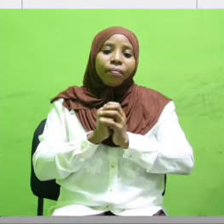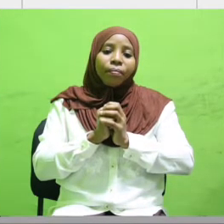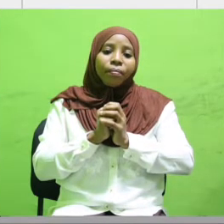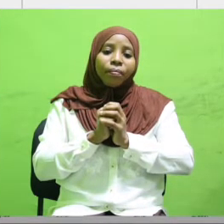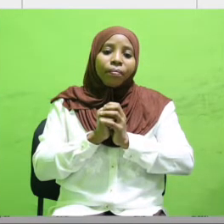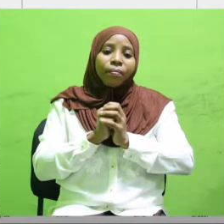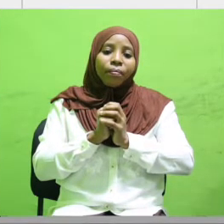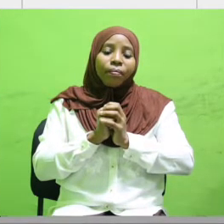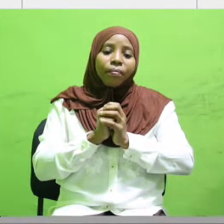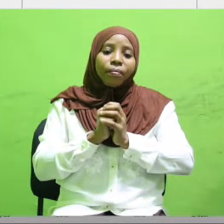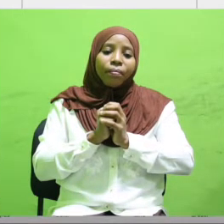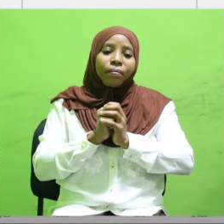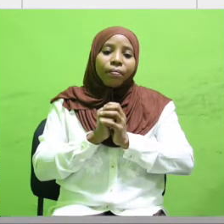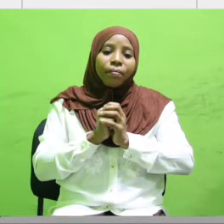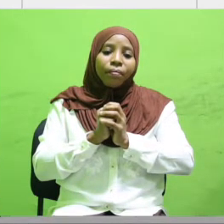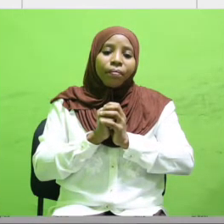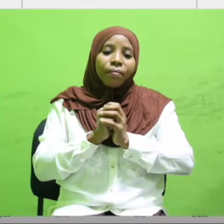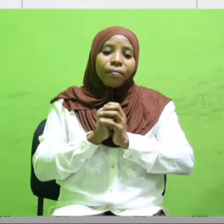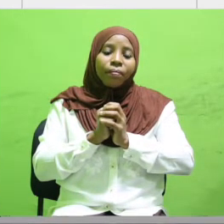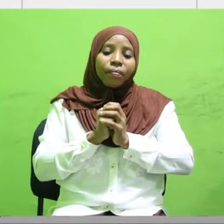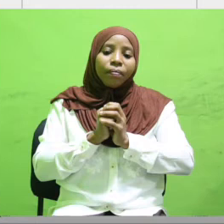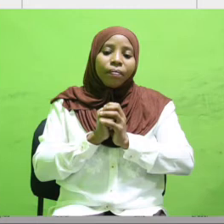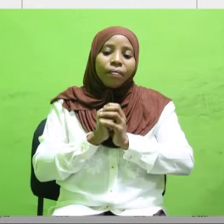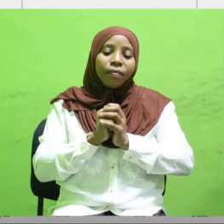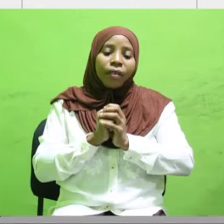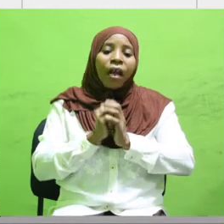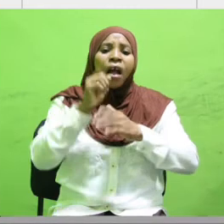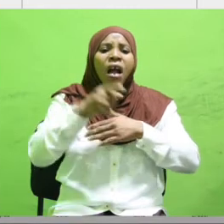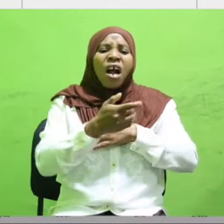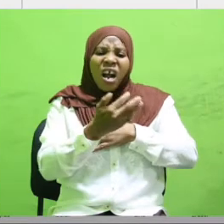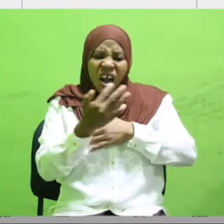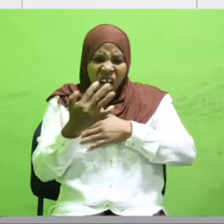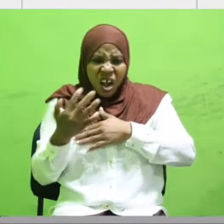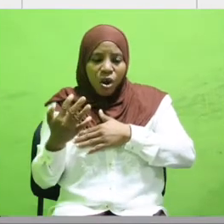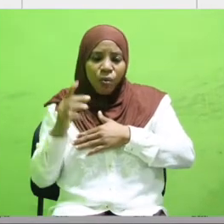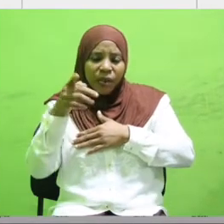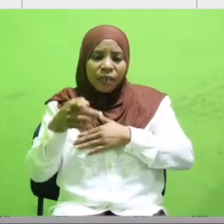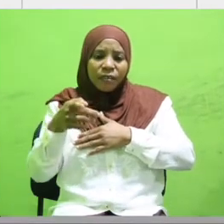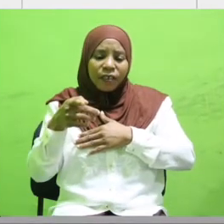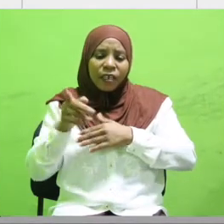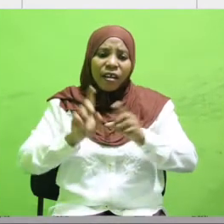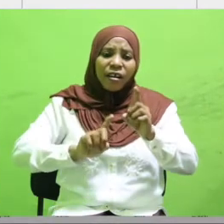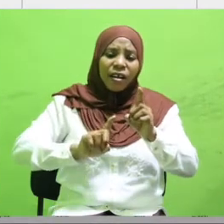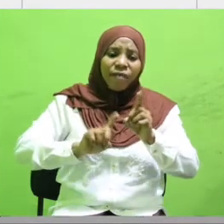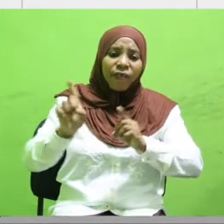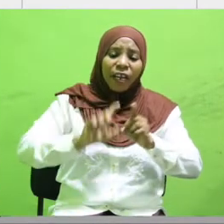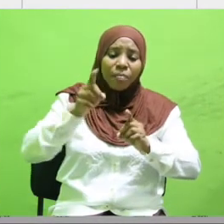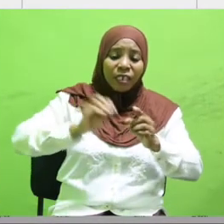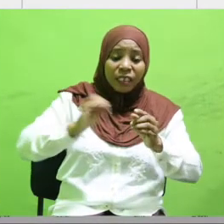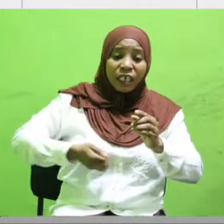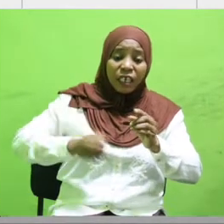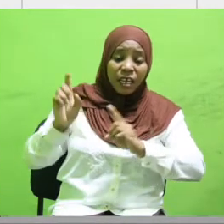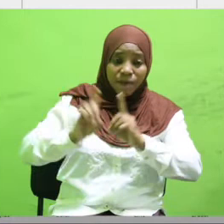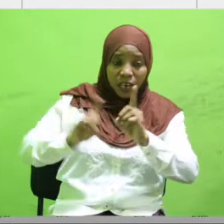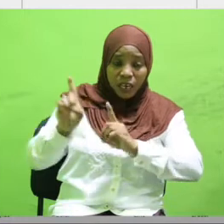should know how many phyla of kingdom fungi are there. So in textbooks and in